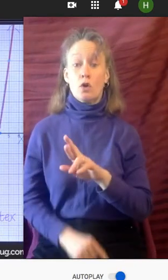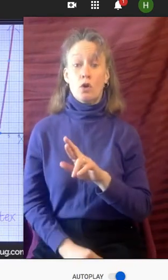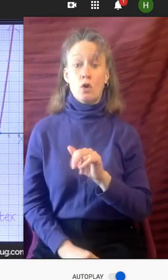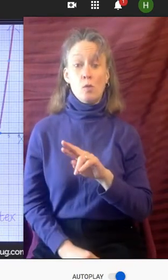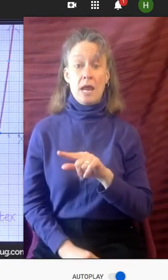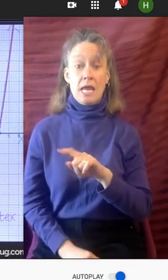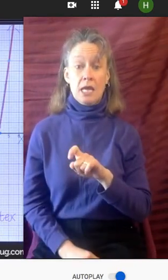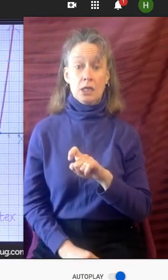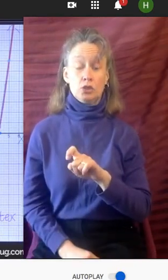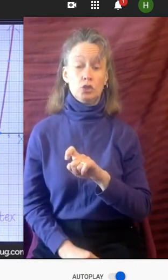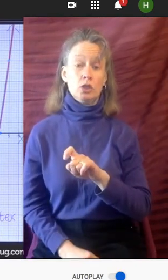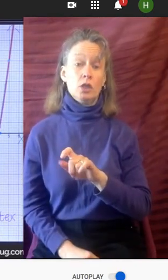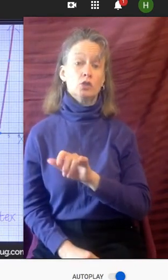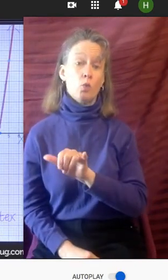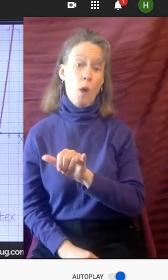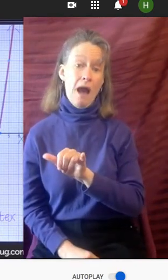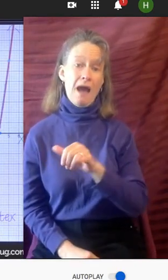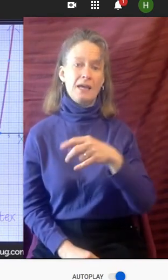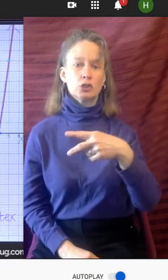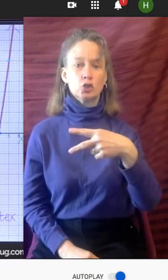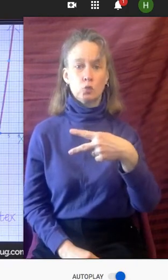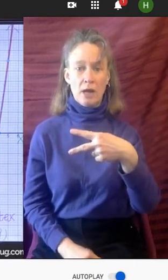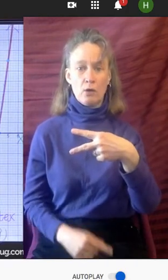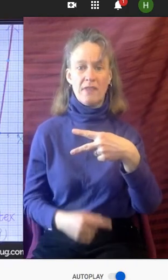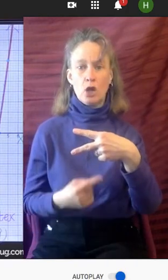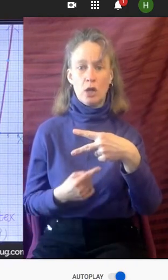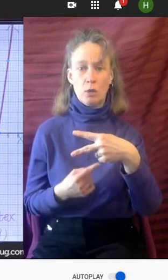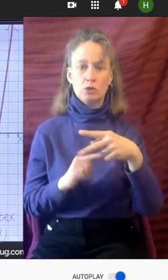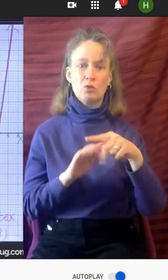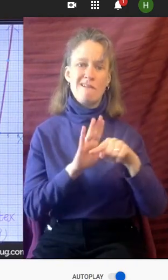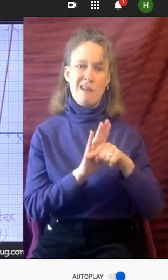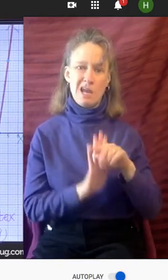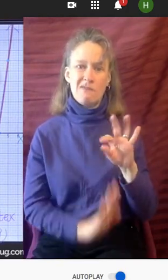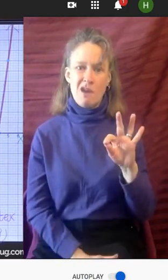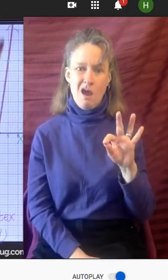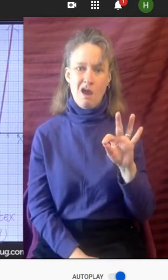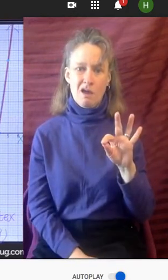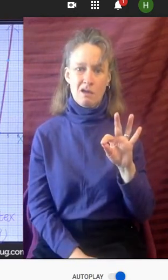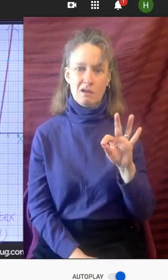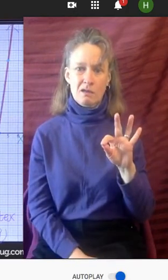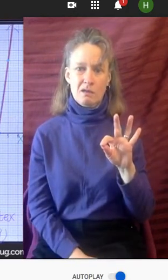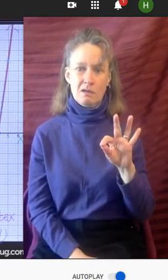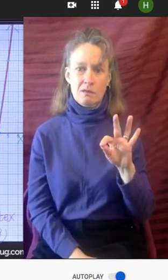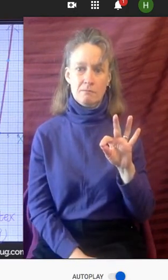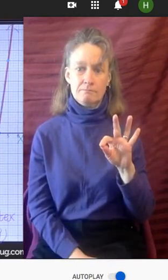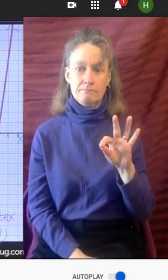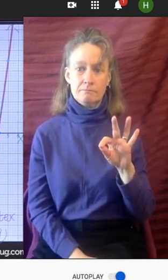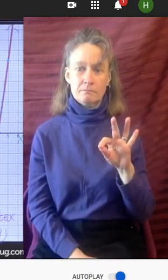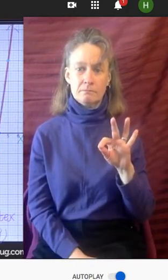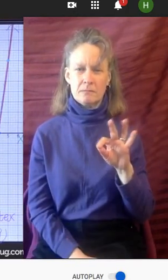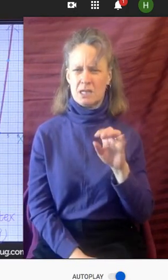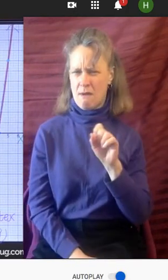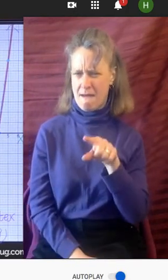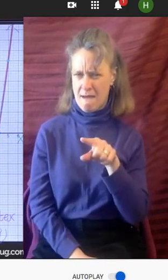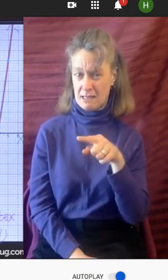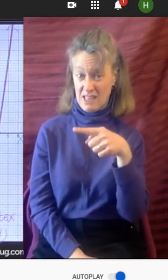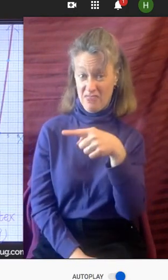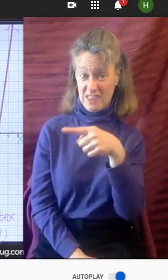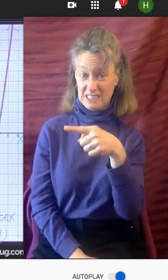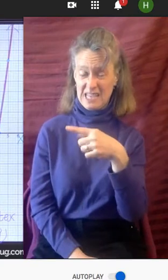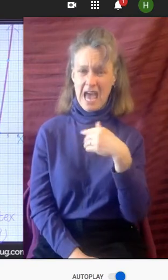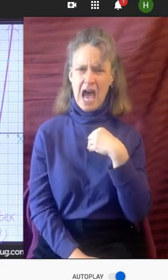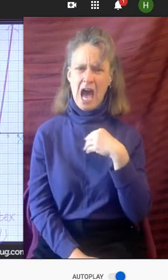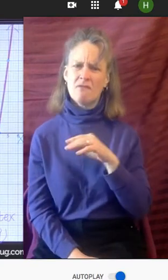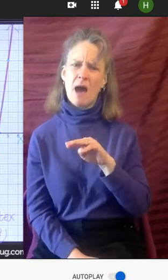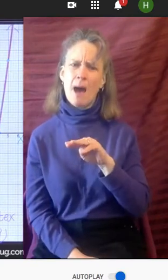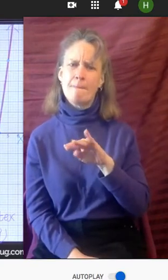or equal to -9. Does this parabola have a minimum value or a maximum